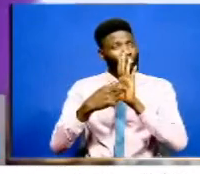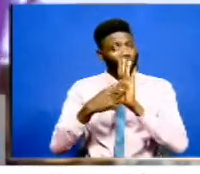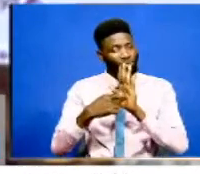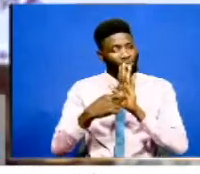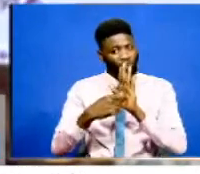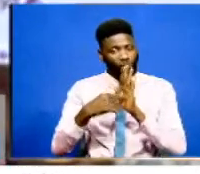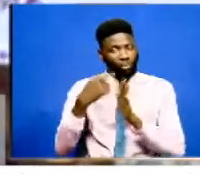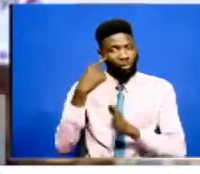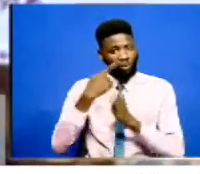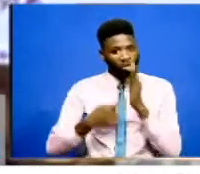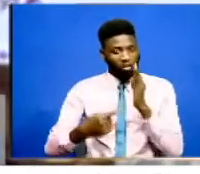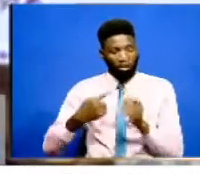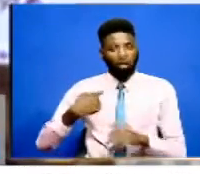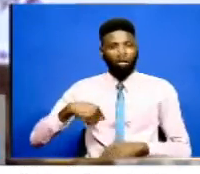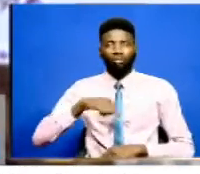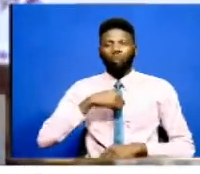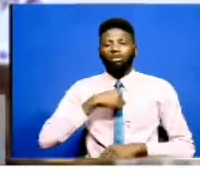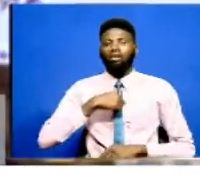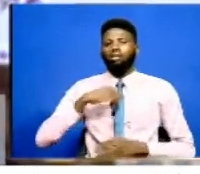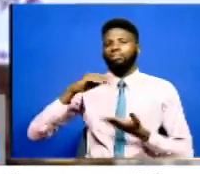of penitence.